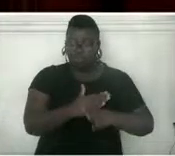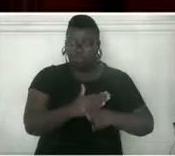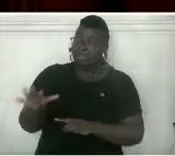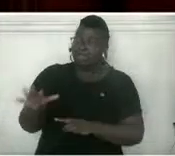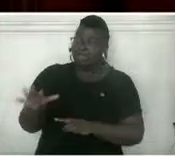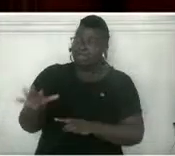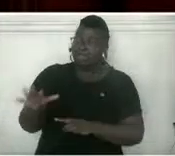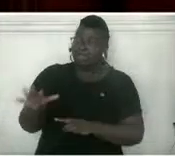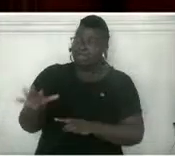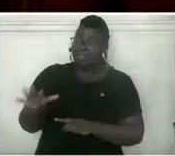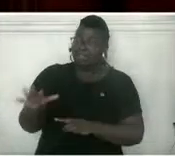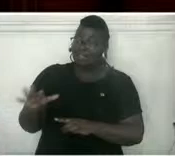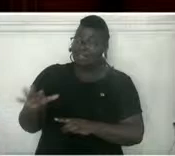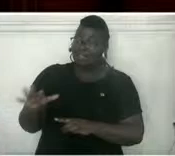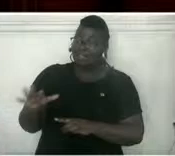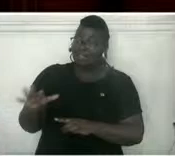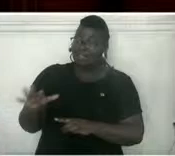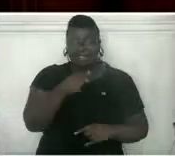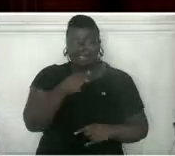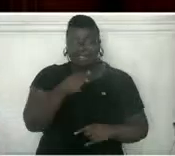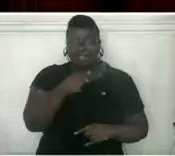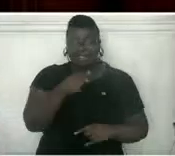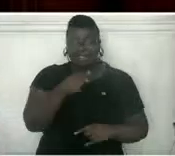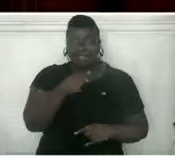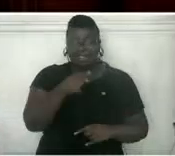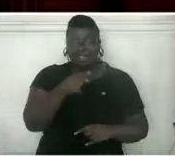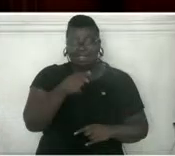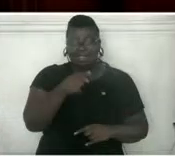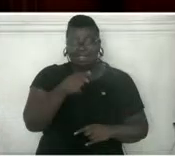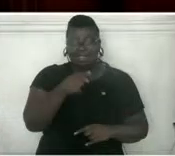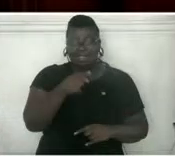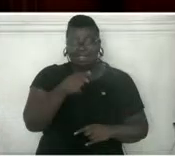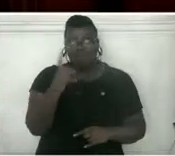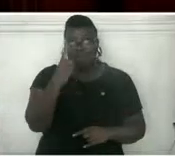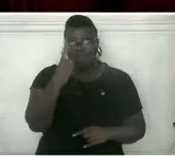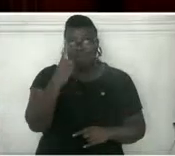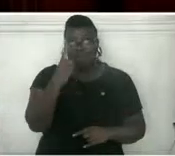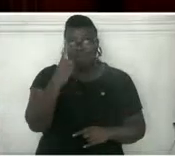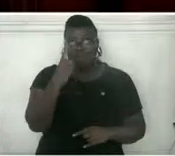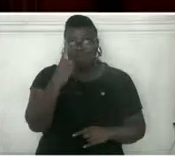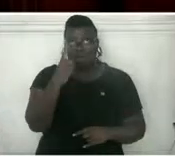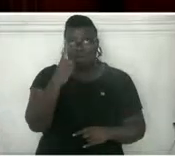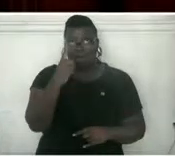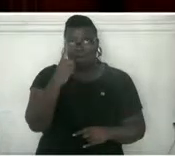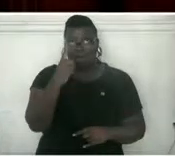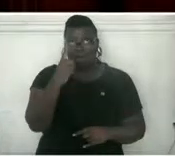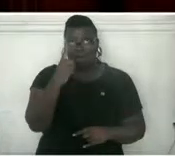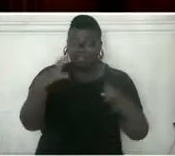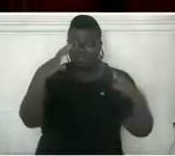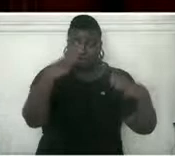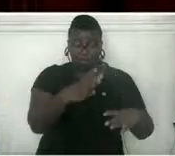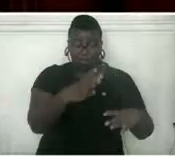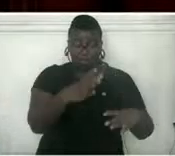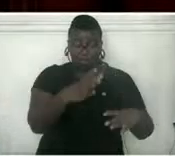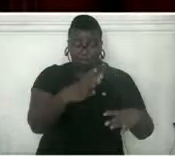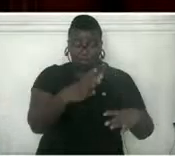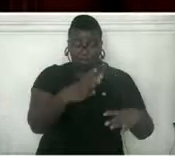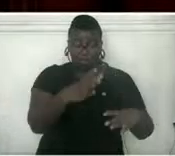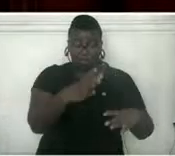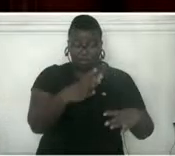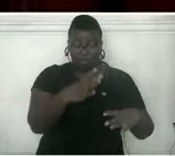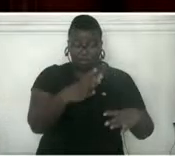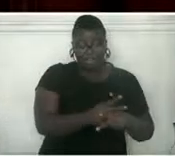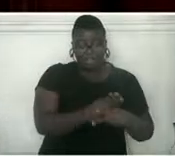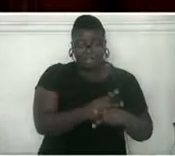KwaDukuza, is a 105 million investment that specializes in production of